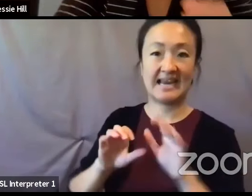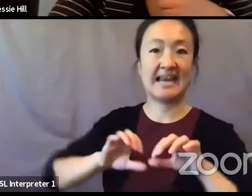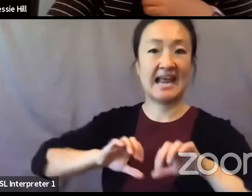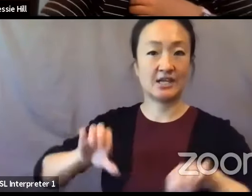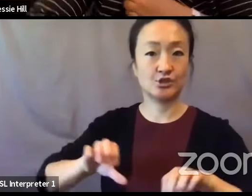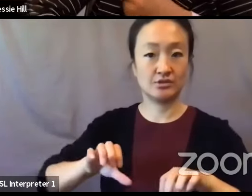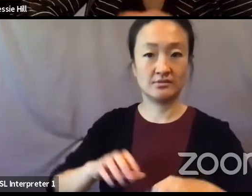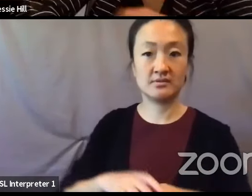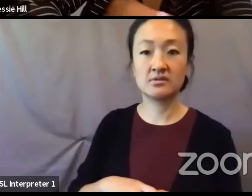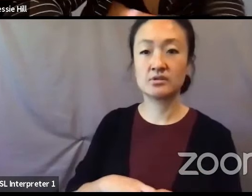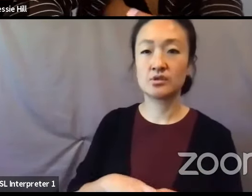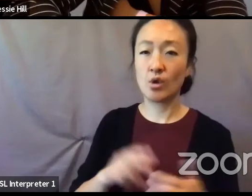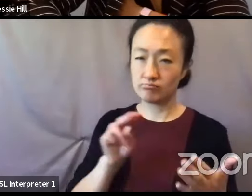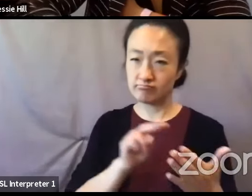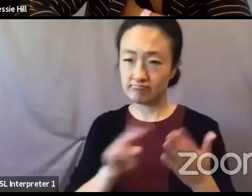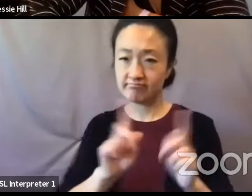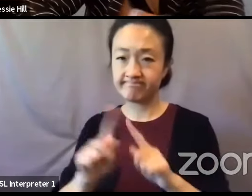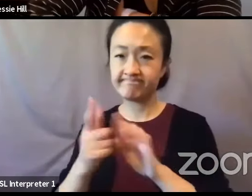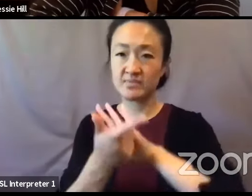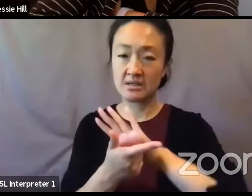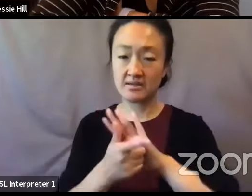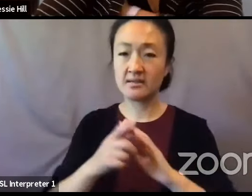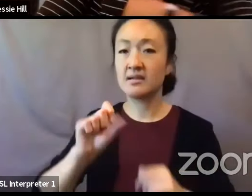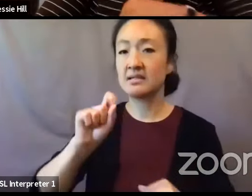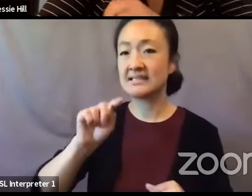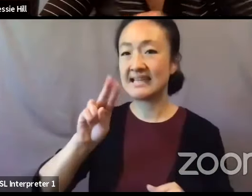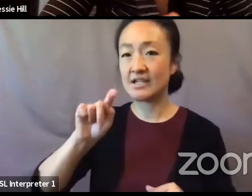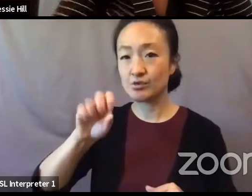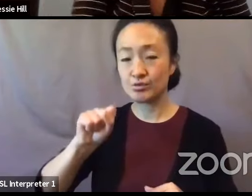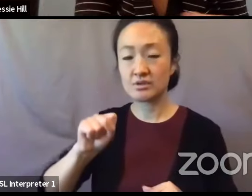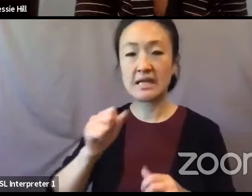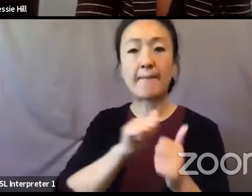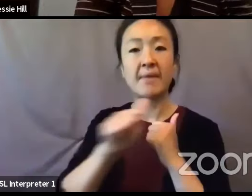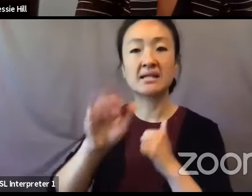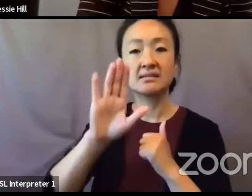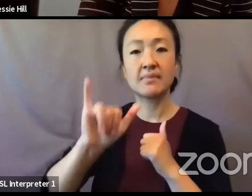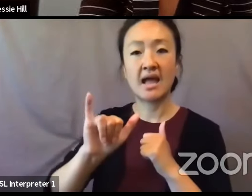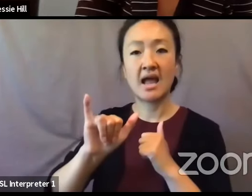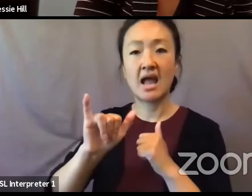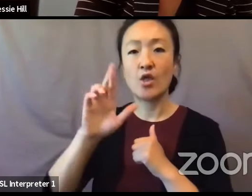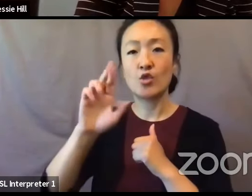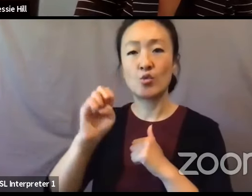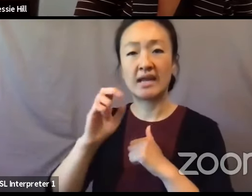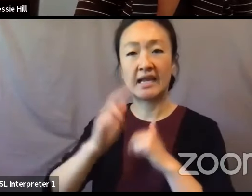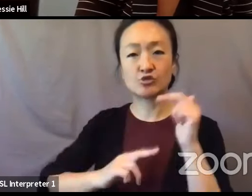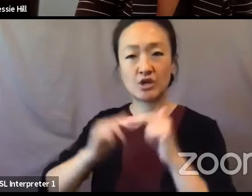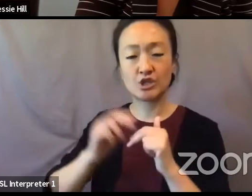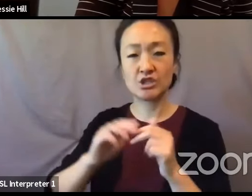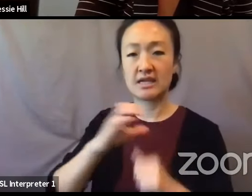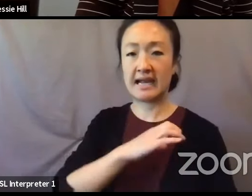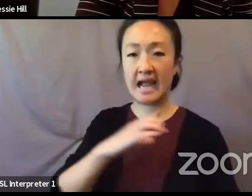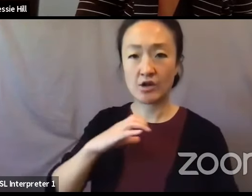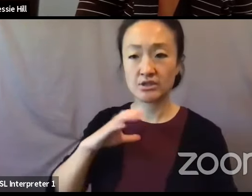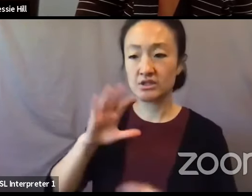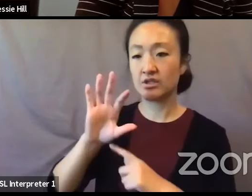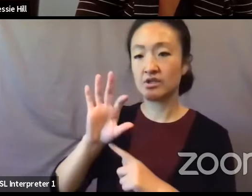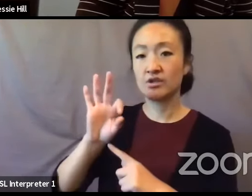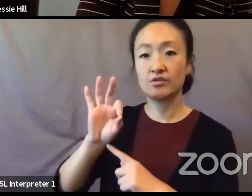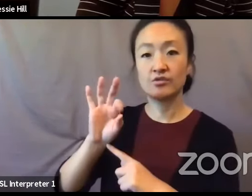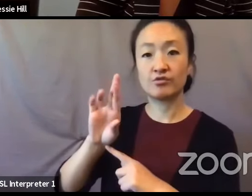looks at the various statutes passed by the Reconstruction Congress, the Freedmen Bureau Act and others, one